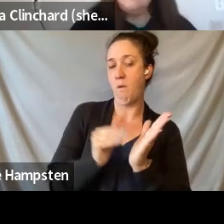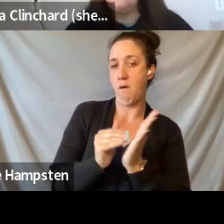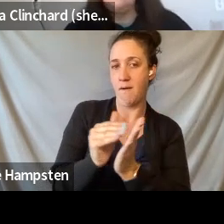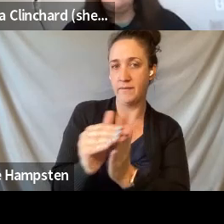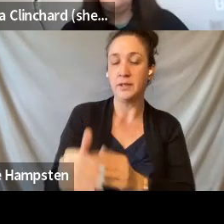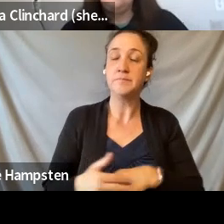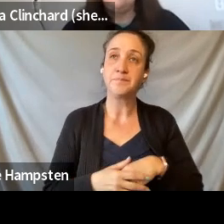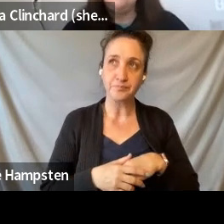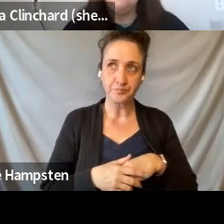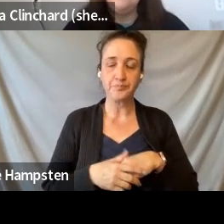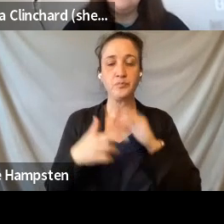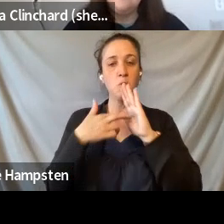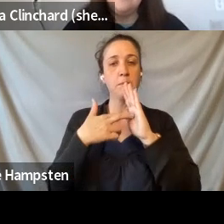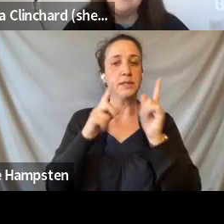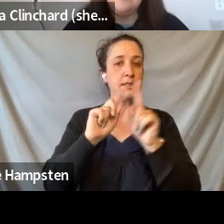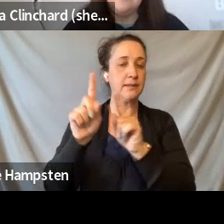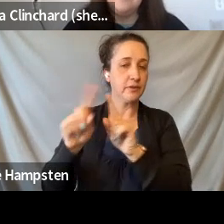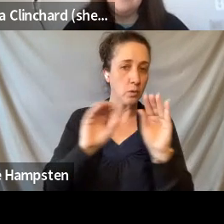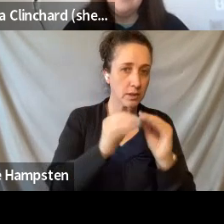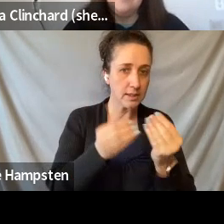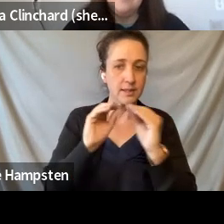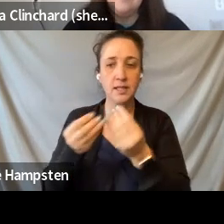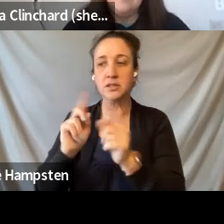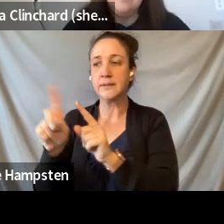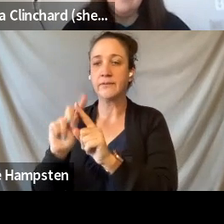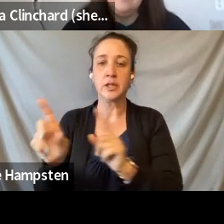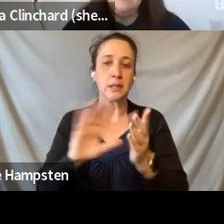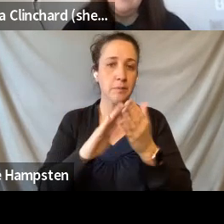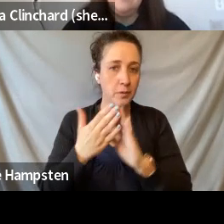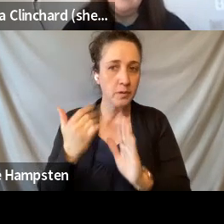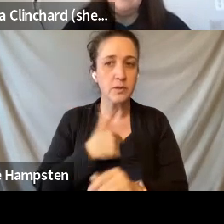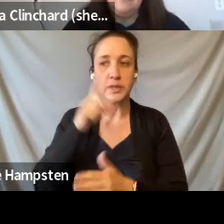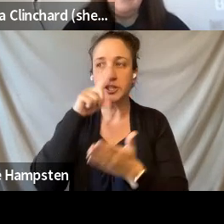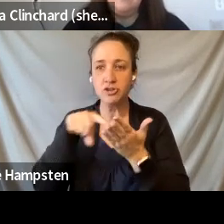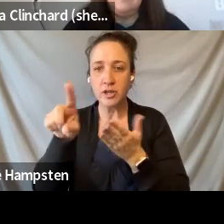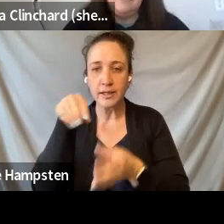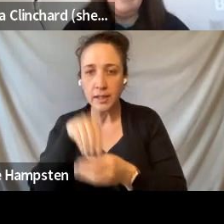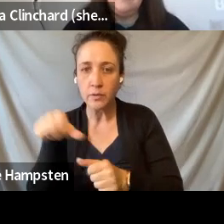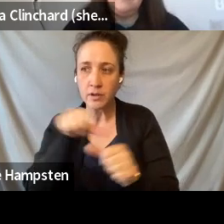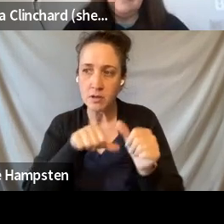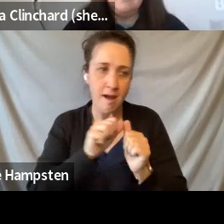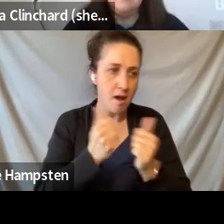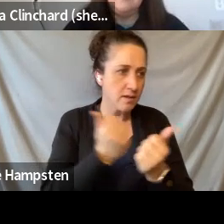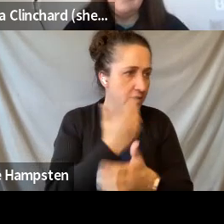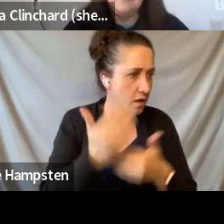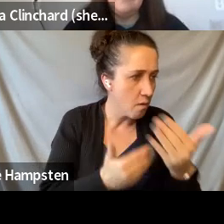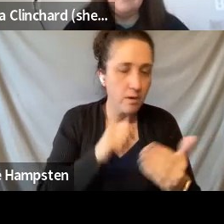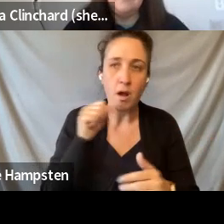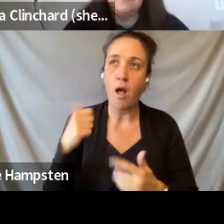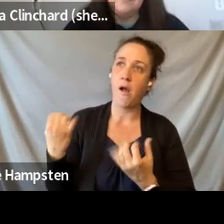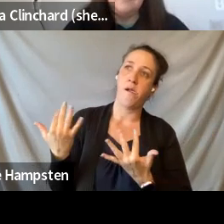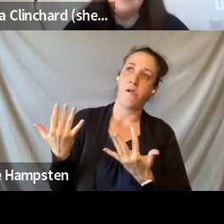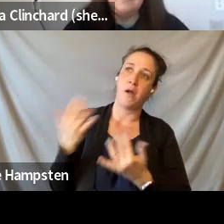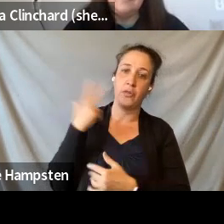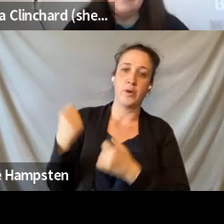know, representing different organizations, different communities, so we can actually check in how things going and not to wait 3 years or something to happen